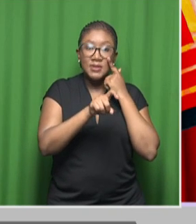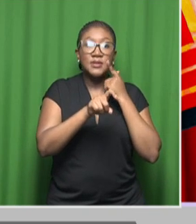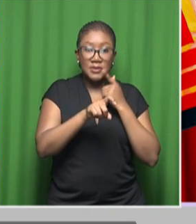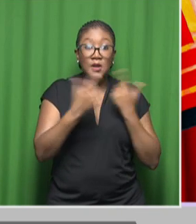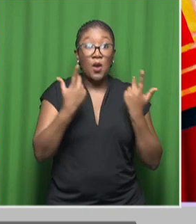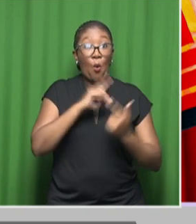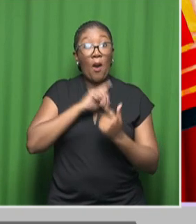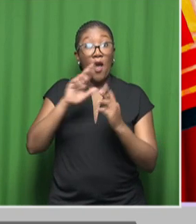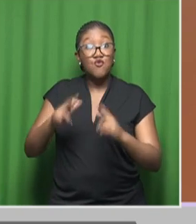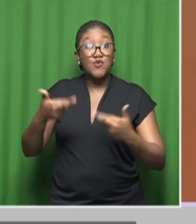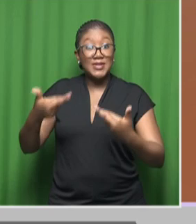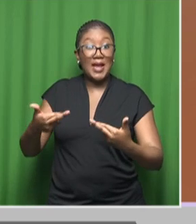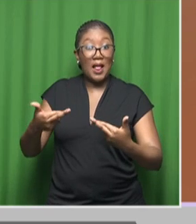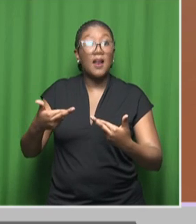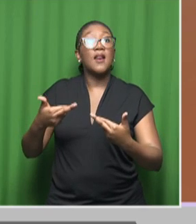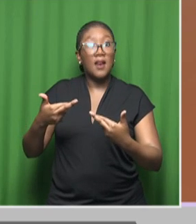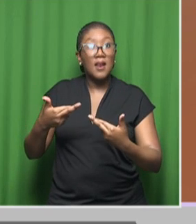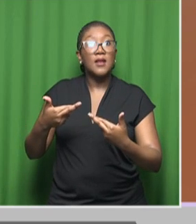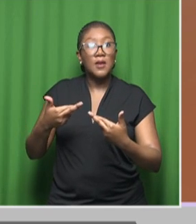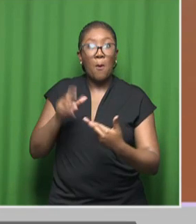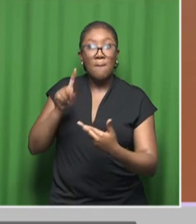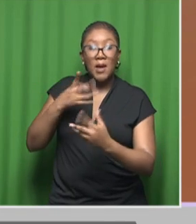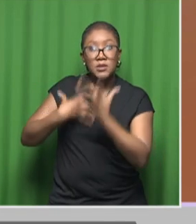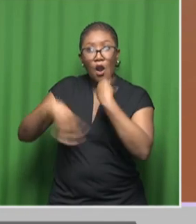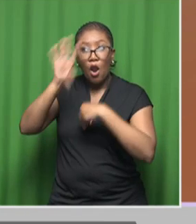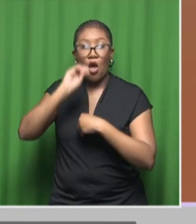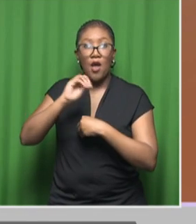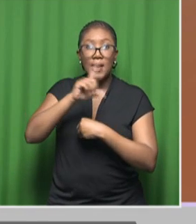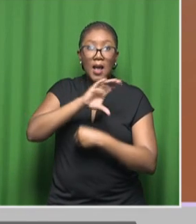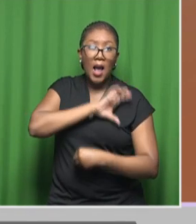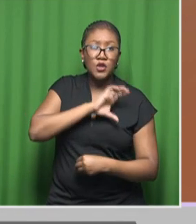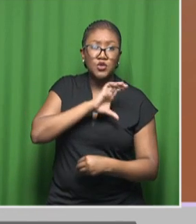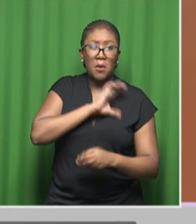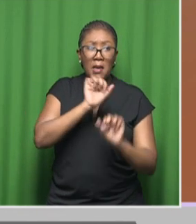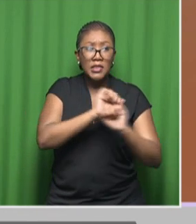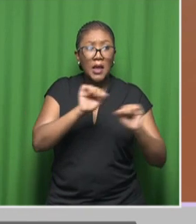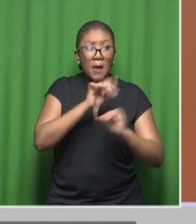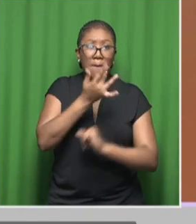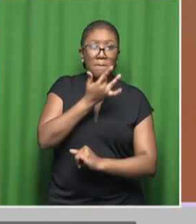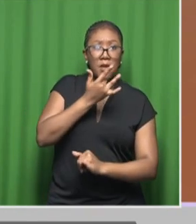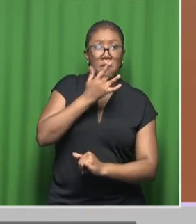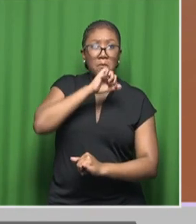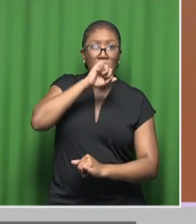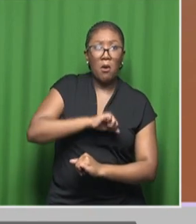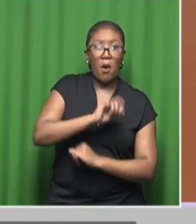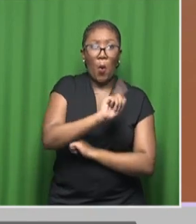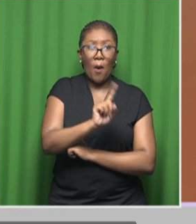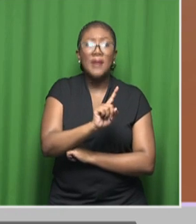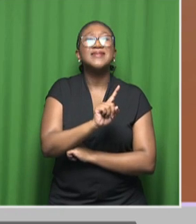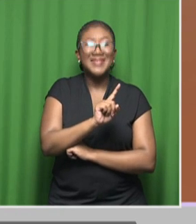because retail is where you accumulate a lot of overheads, and therefore,